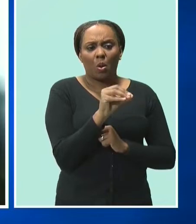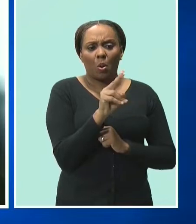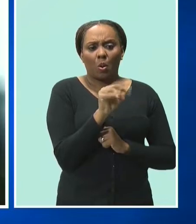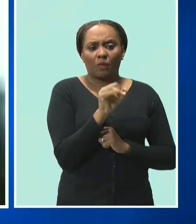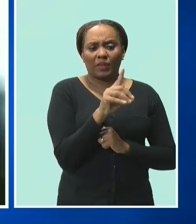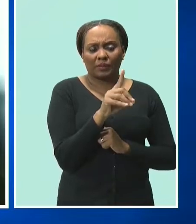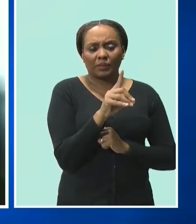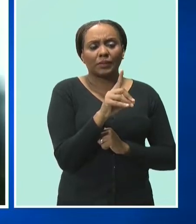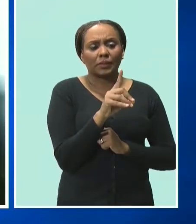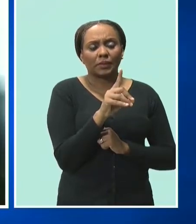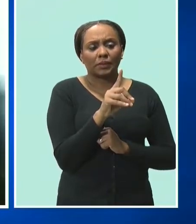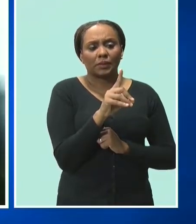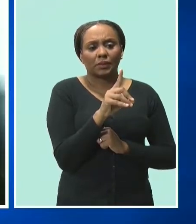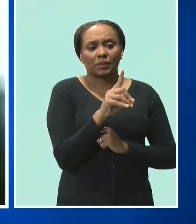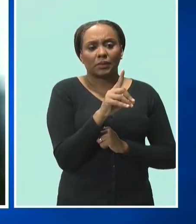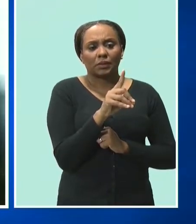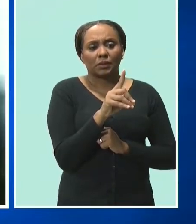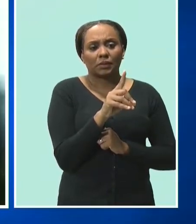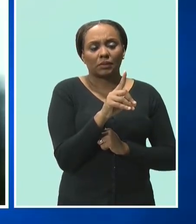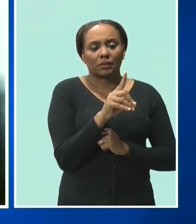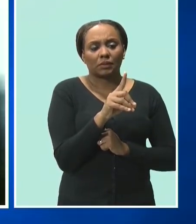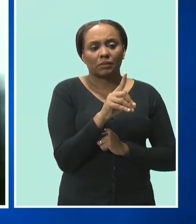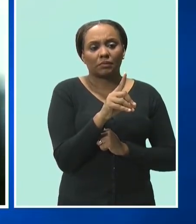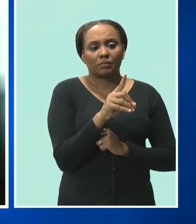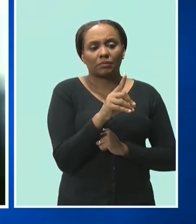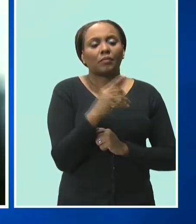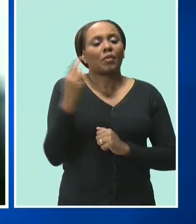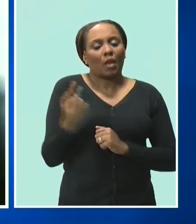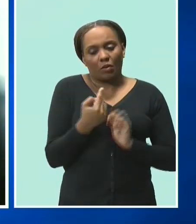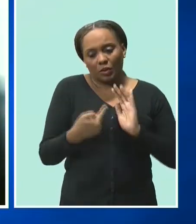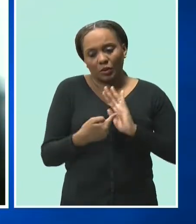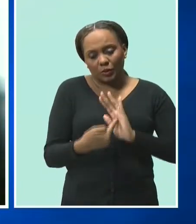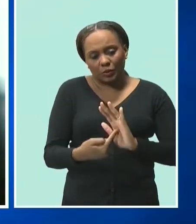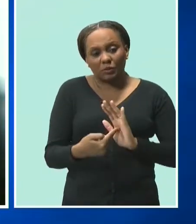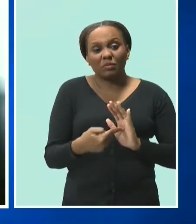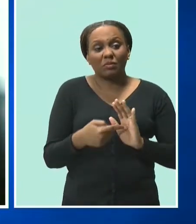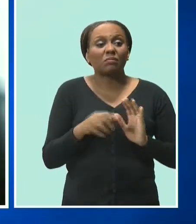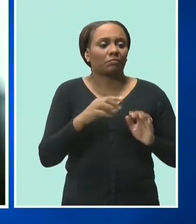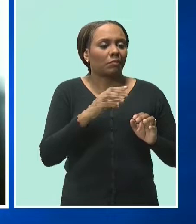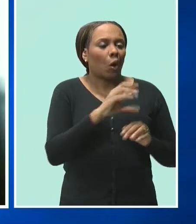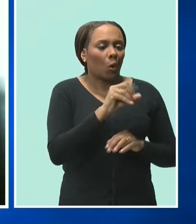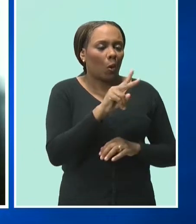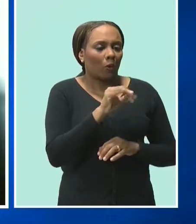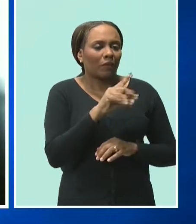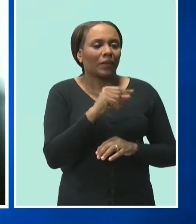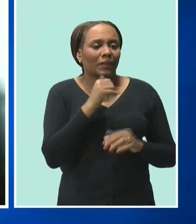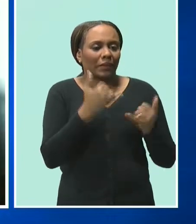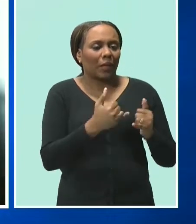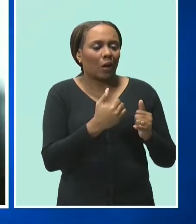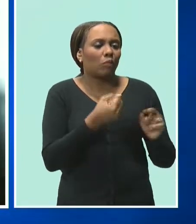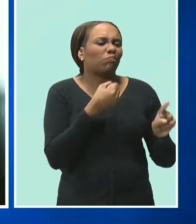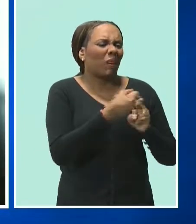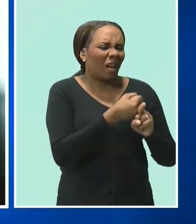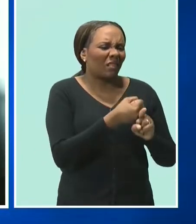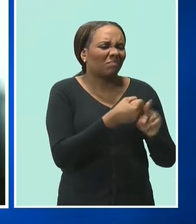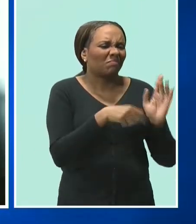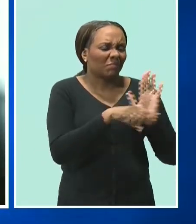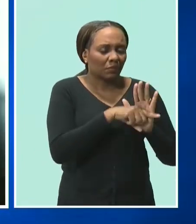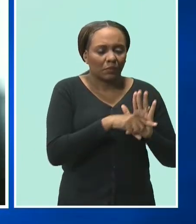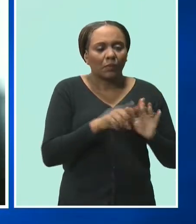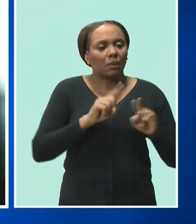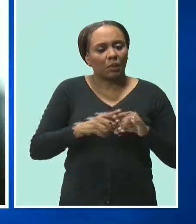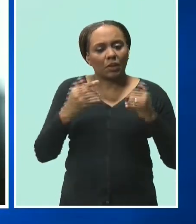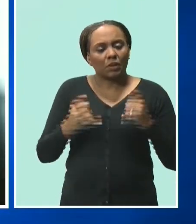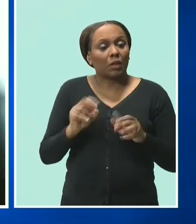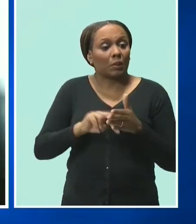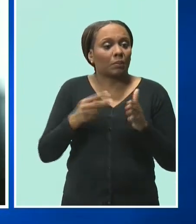even more so, it was always so, the importance of saving for long-term needs, and that's increased rather